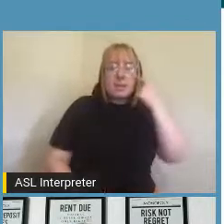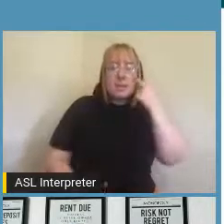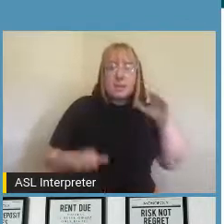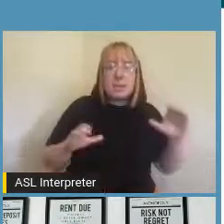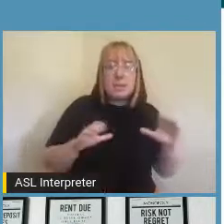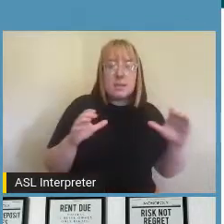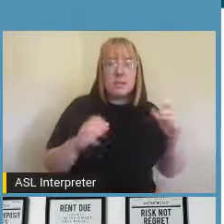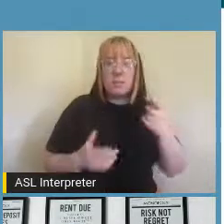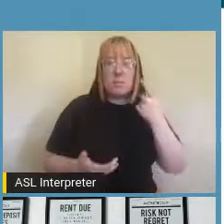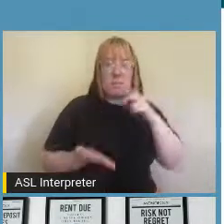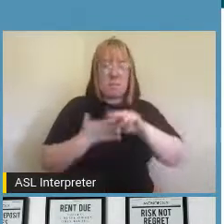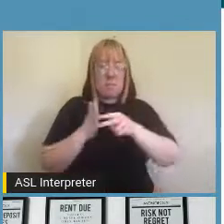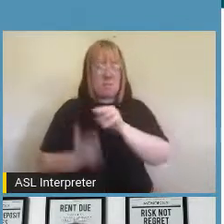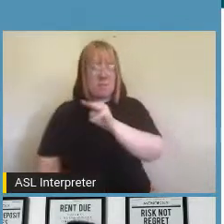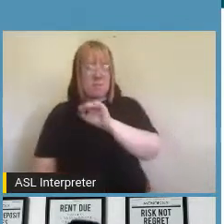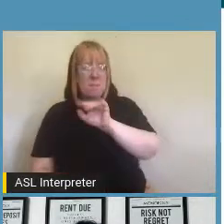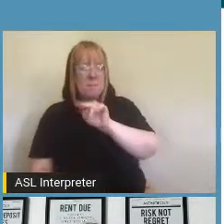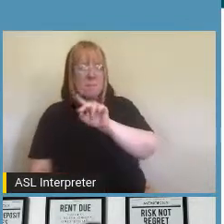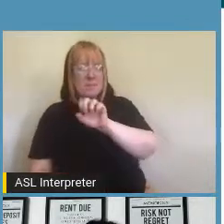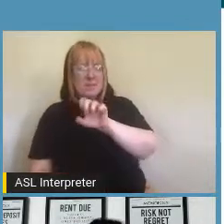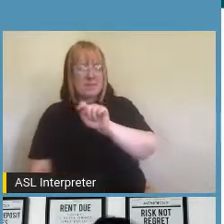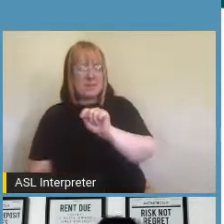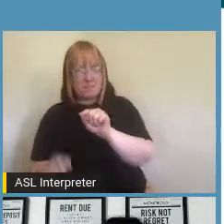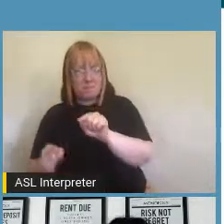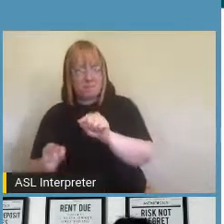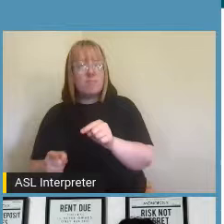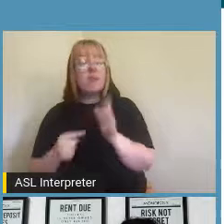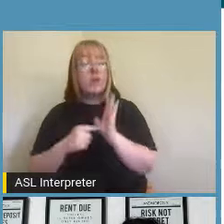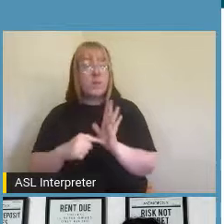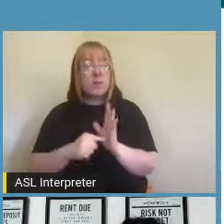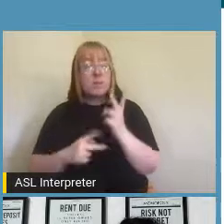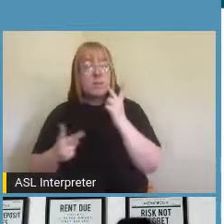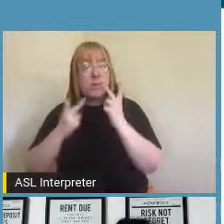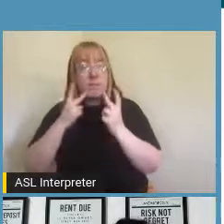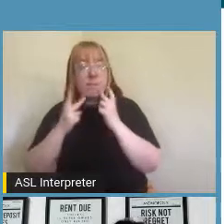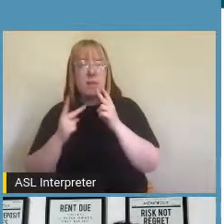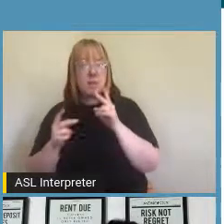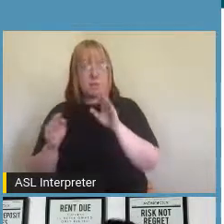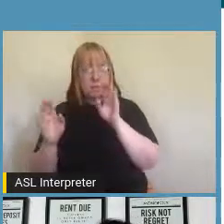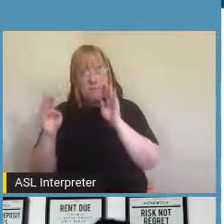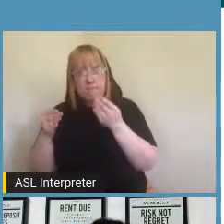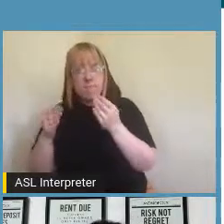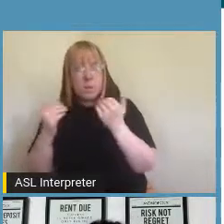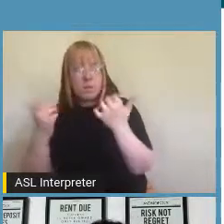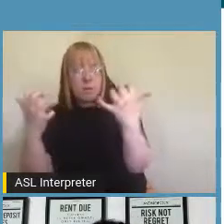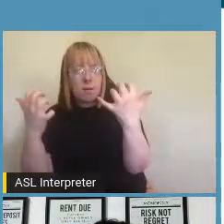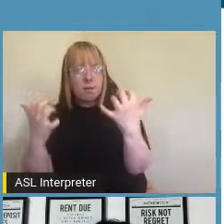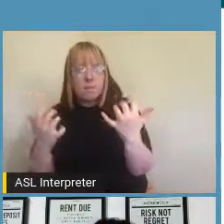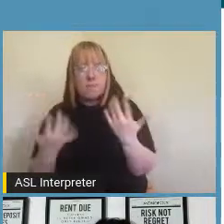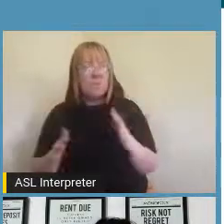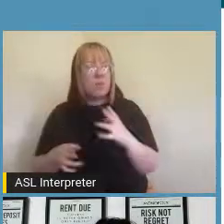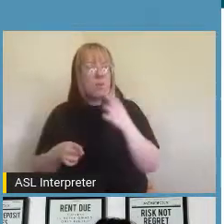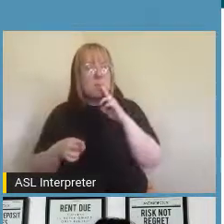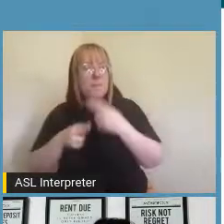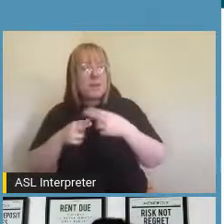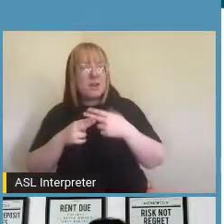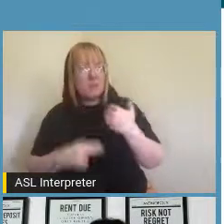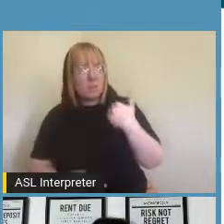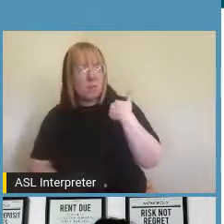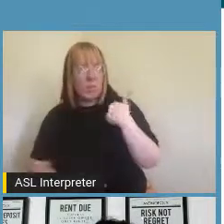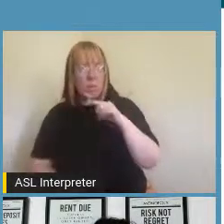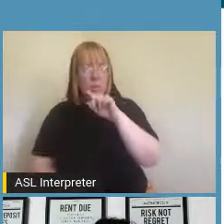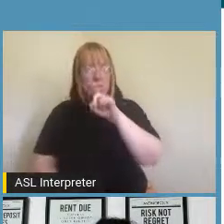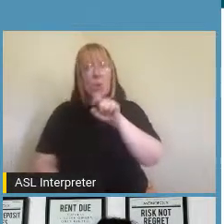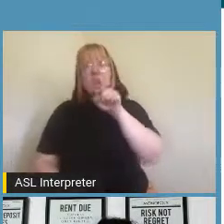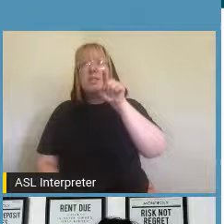the mindset? So for example, if visitors are kind of that main audience, as I mentioned before, it's what questions are